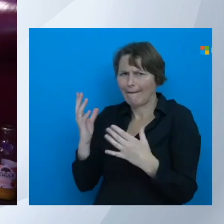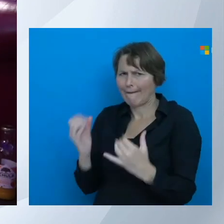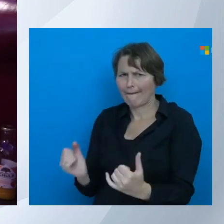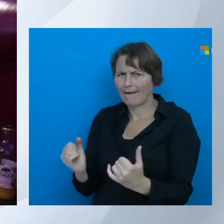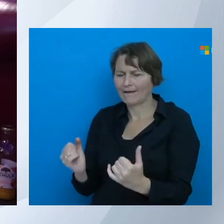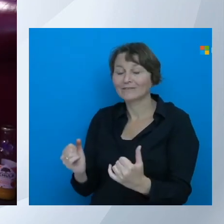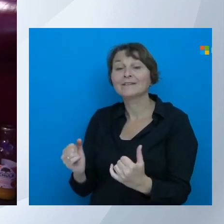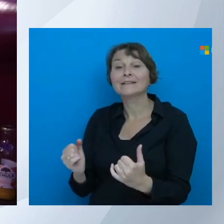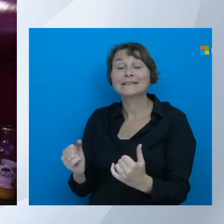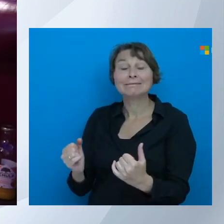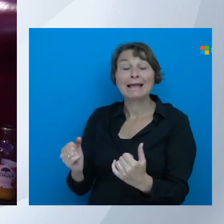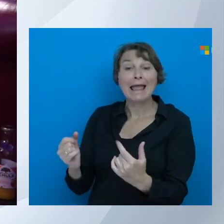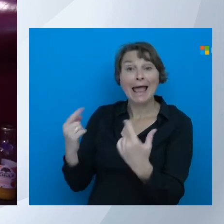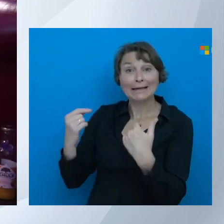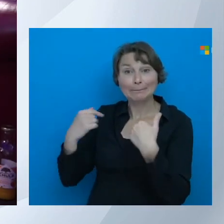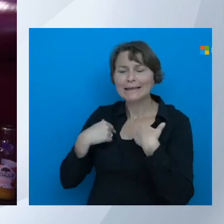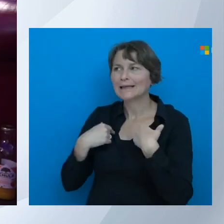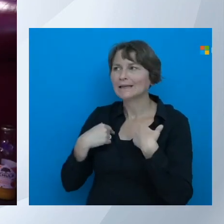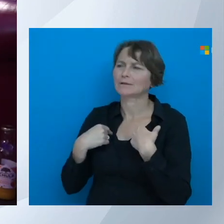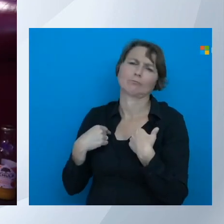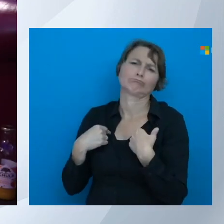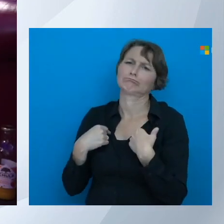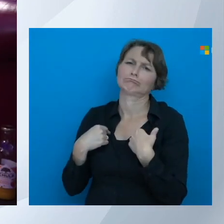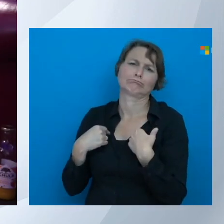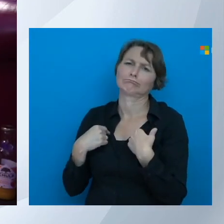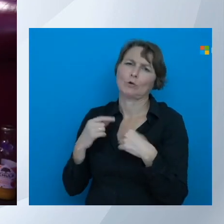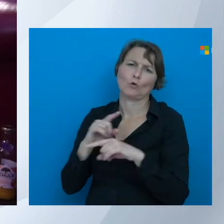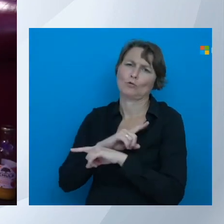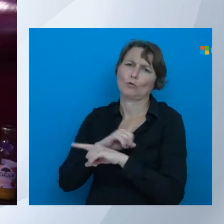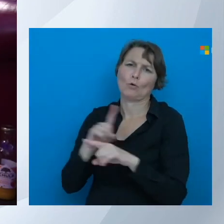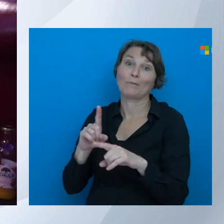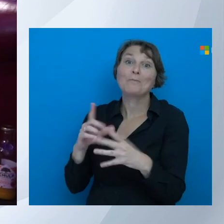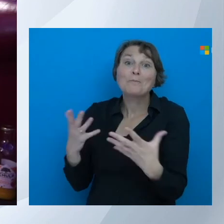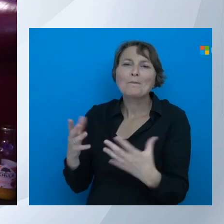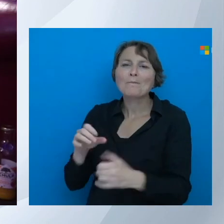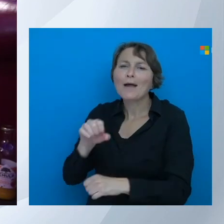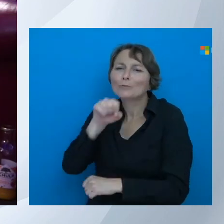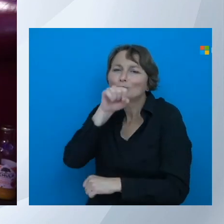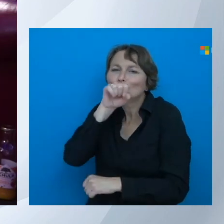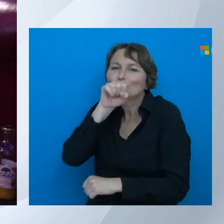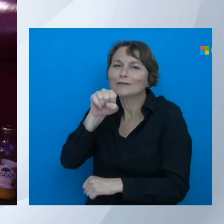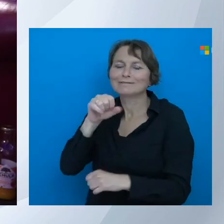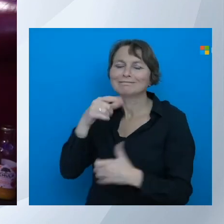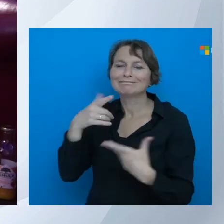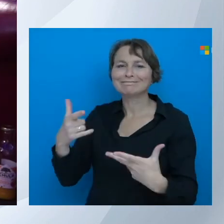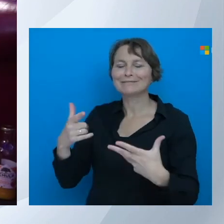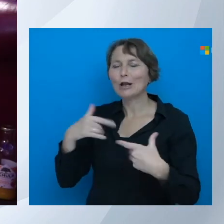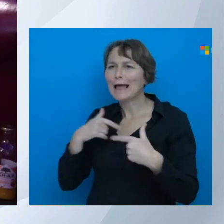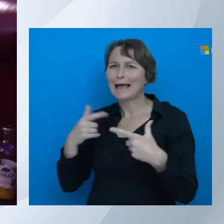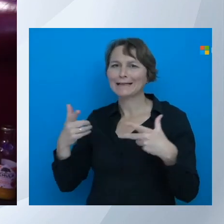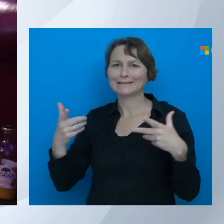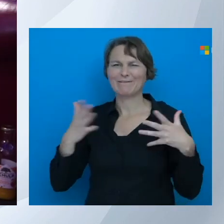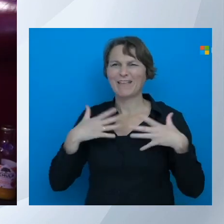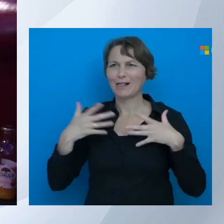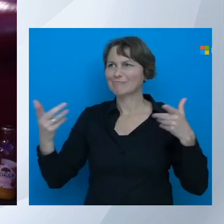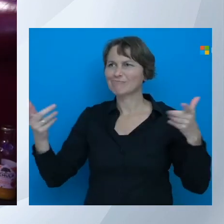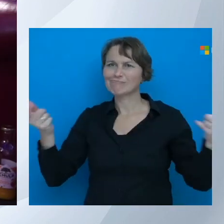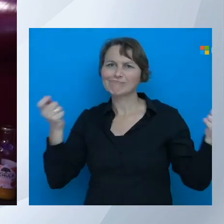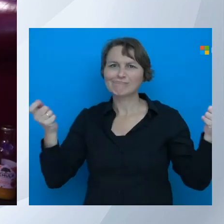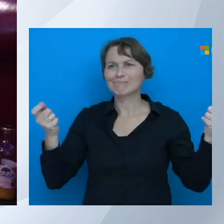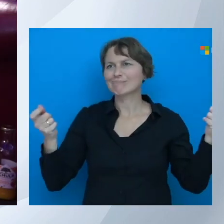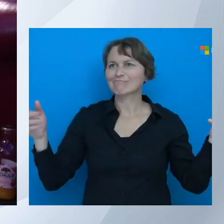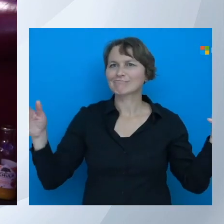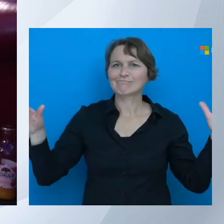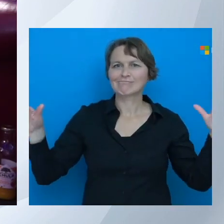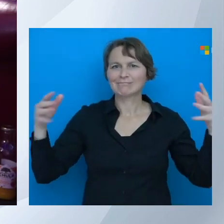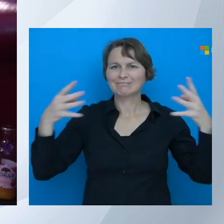course, the question is no, because I just love being in control and